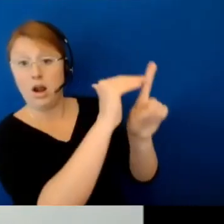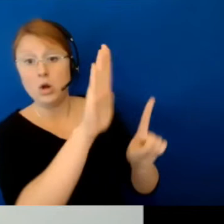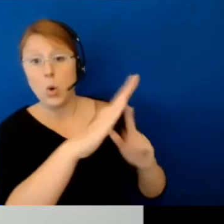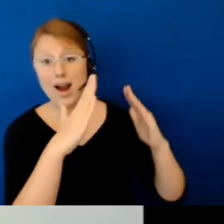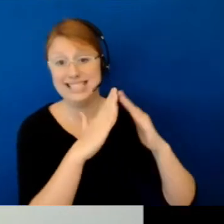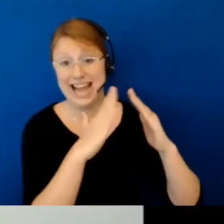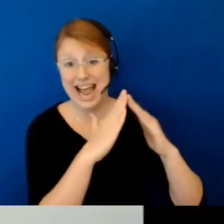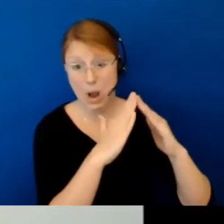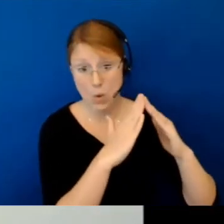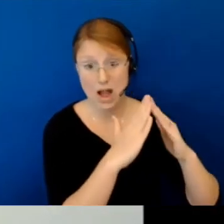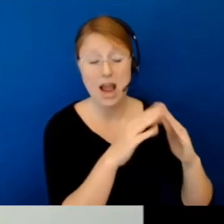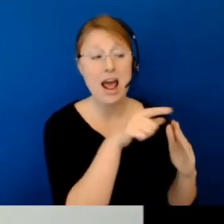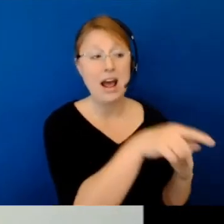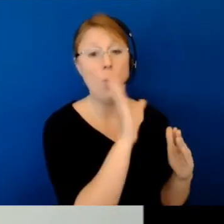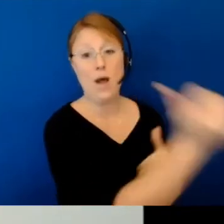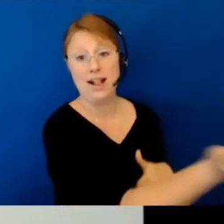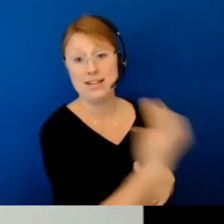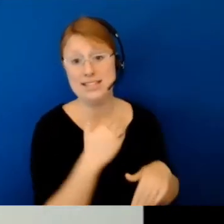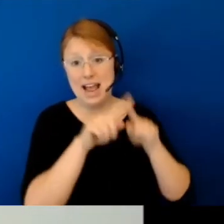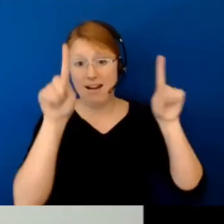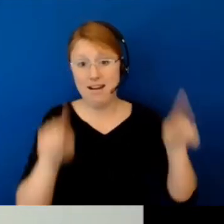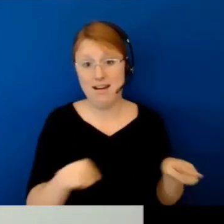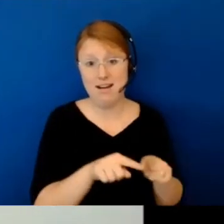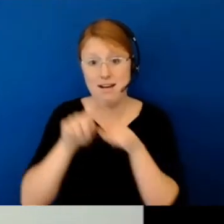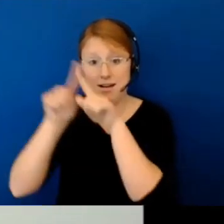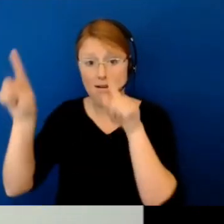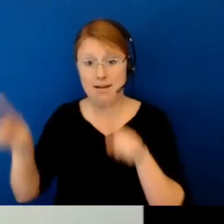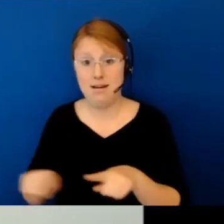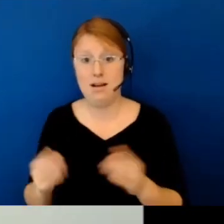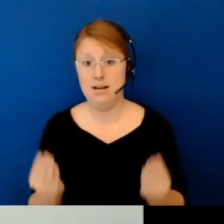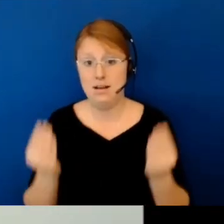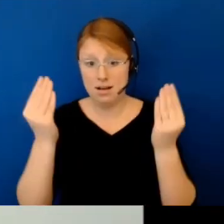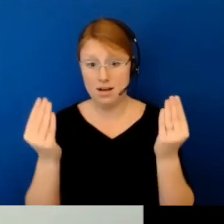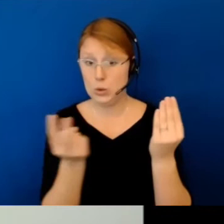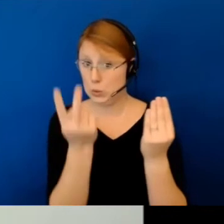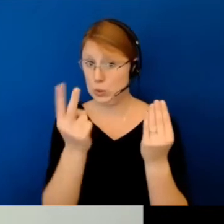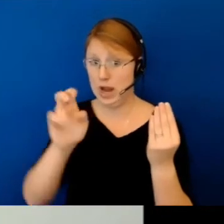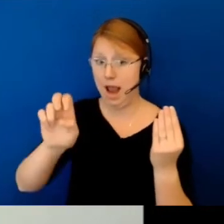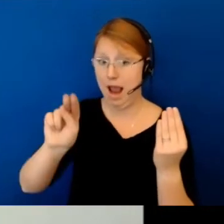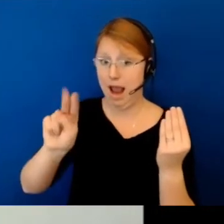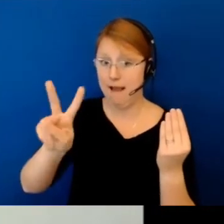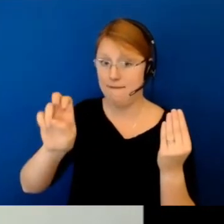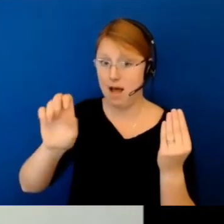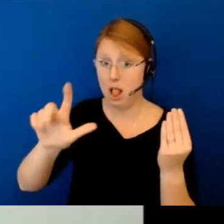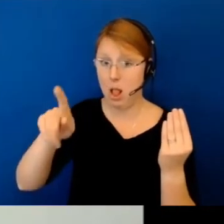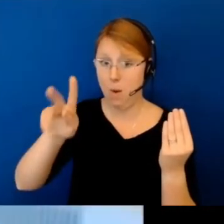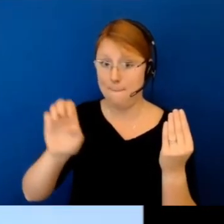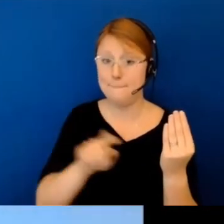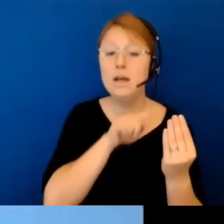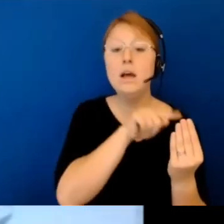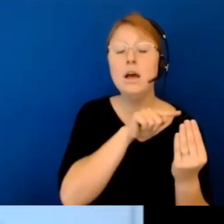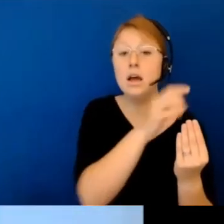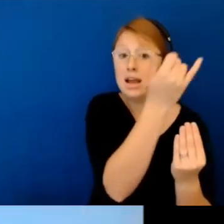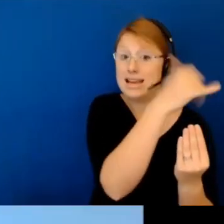It's a dark yellow color, yellowish brown, which contains an affidavit that you have to fill out in the front. And